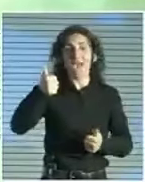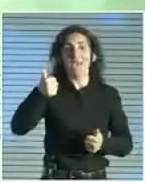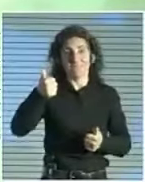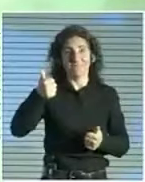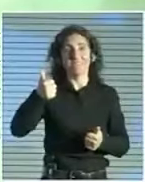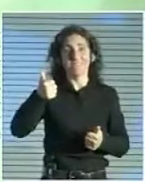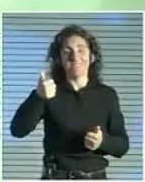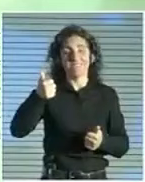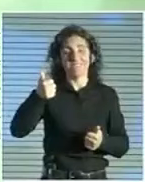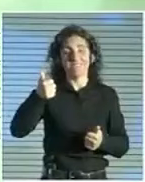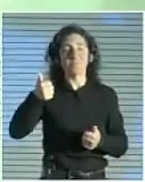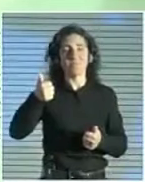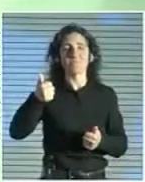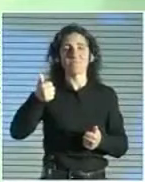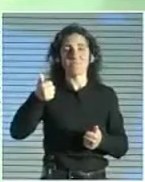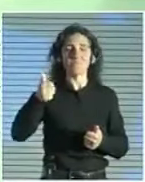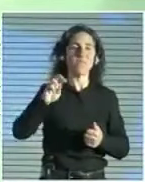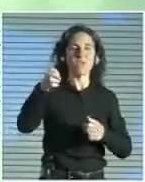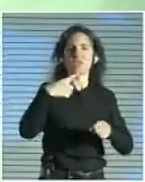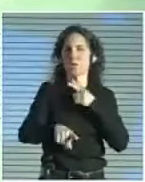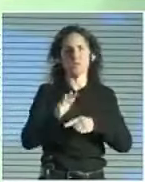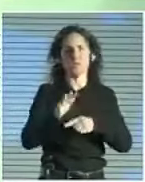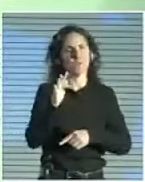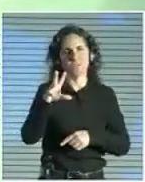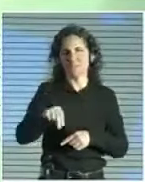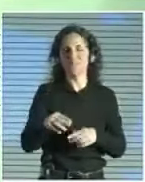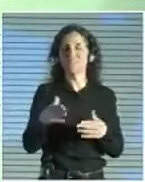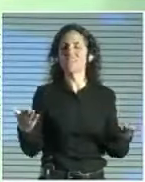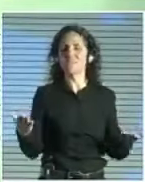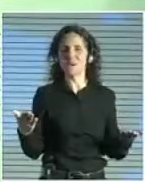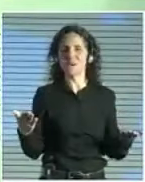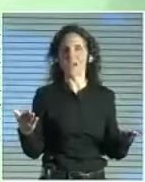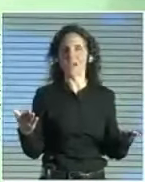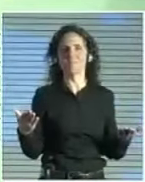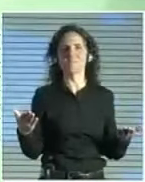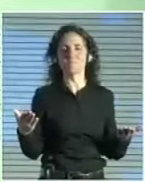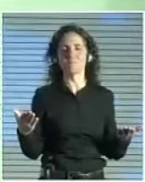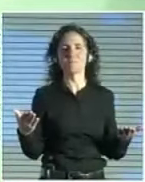there's something called the Canadian Tourism Data Collective. And that is